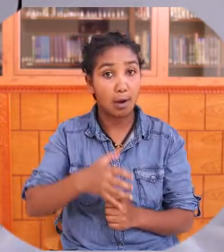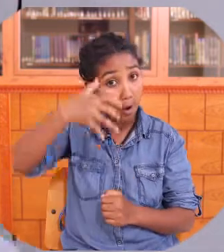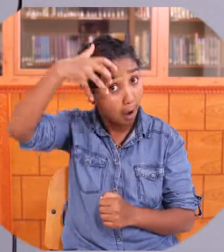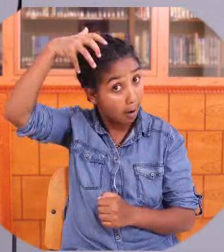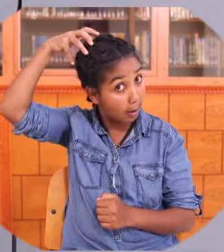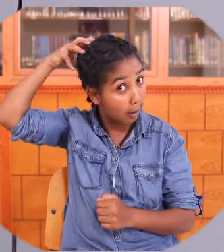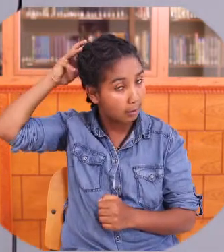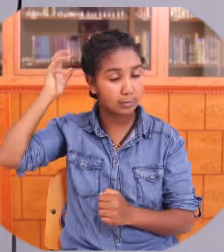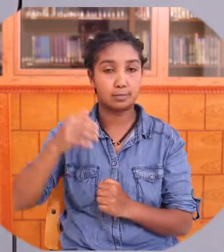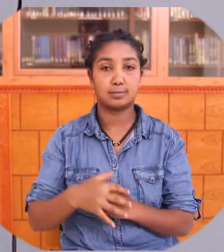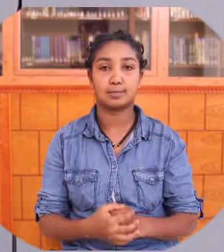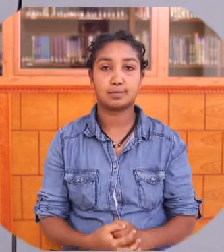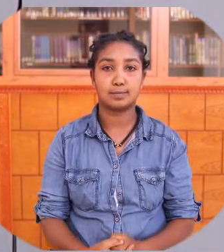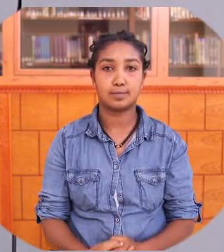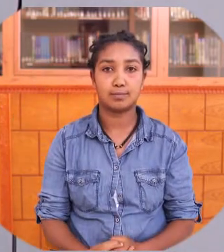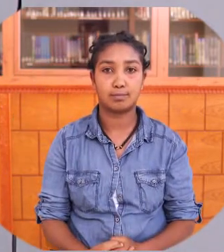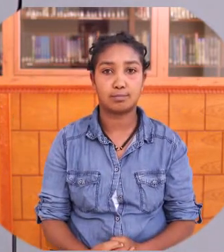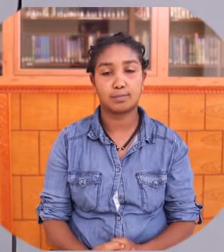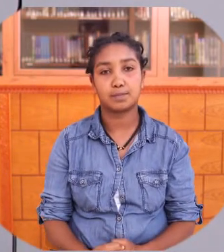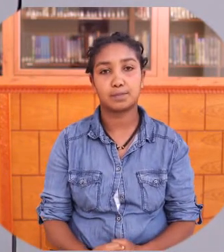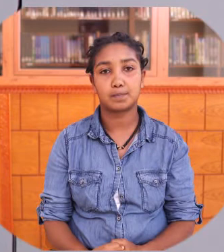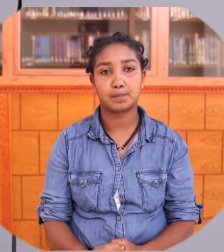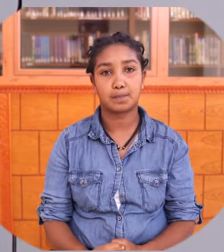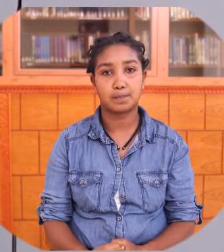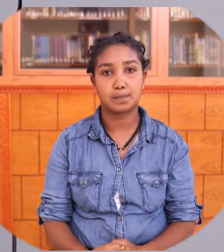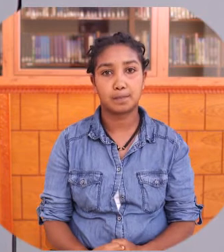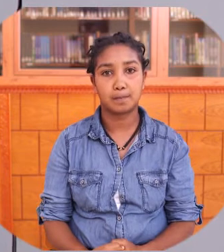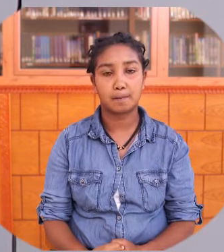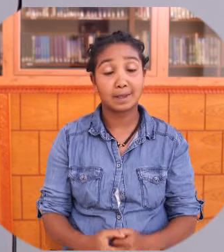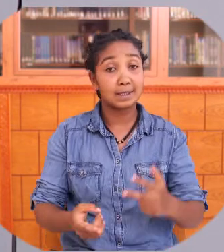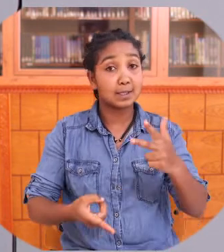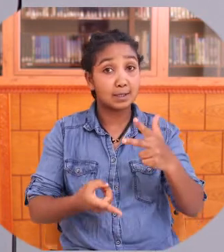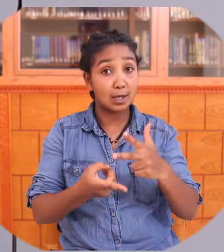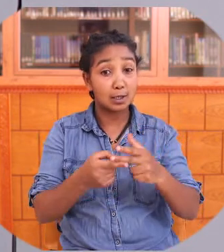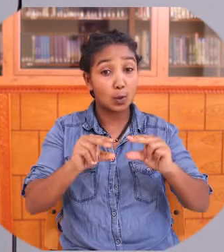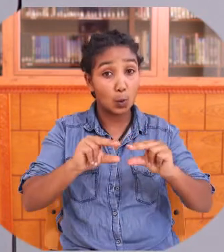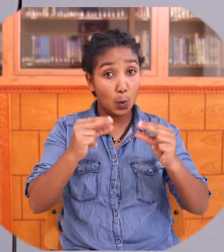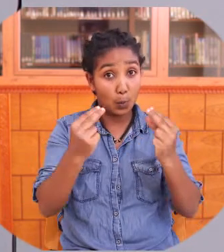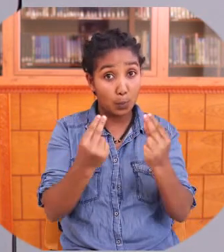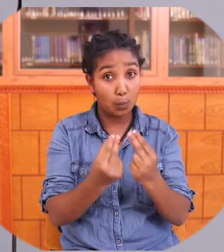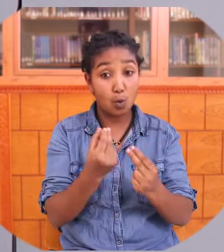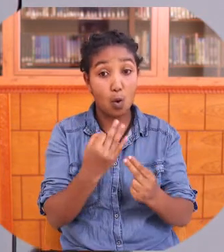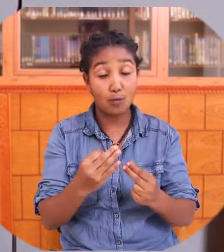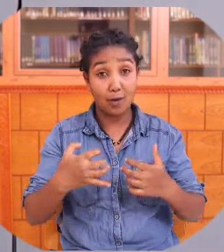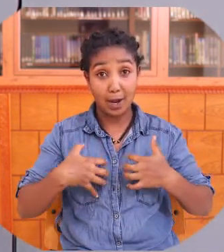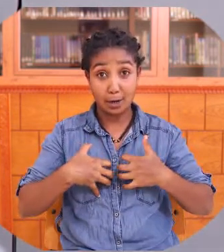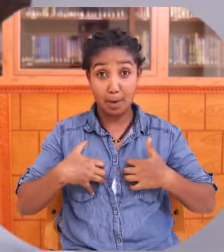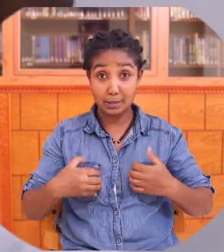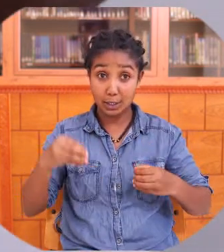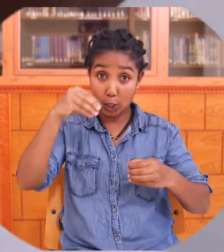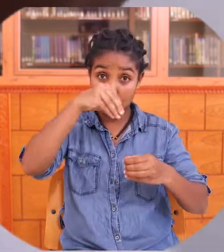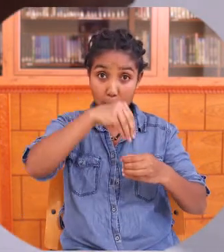lion, and so on. The third group of animals